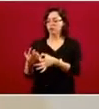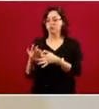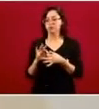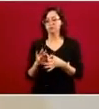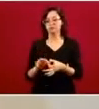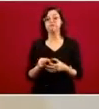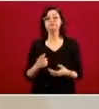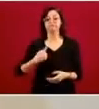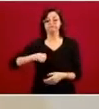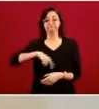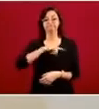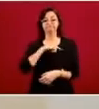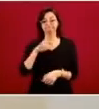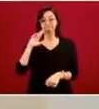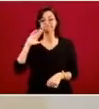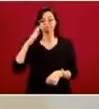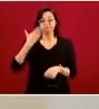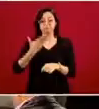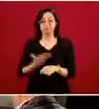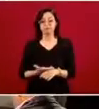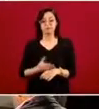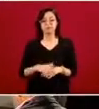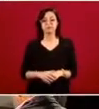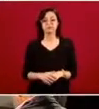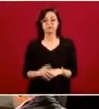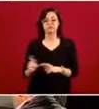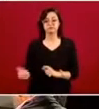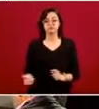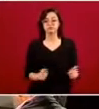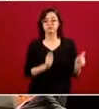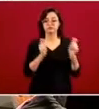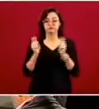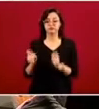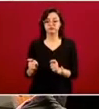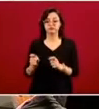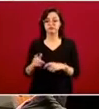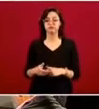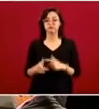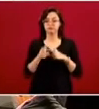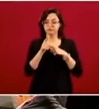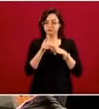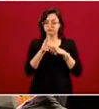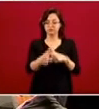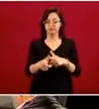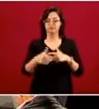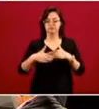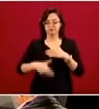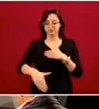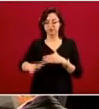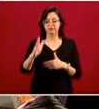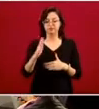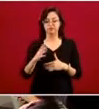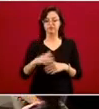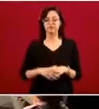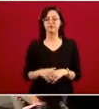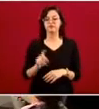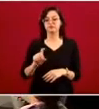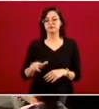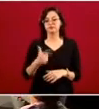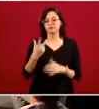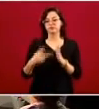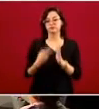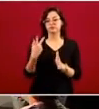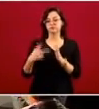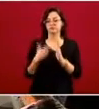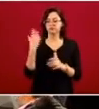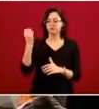work within the health sector have assumed. This is our duty, and now I would